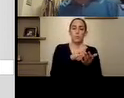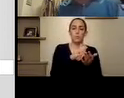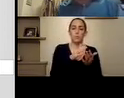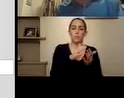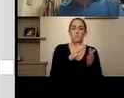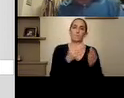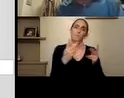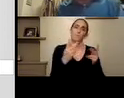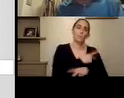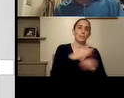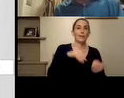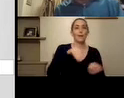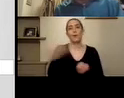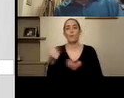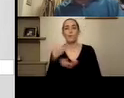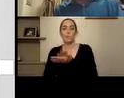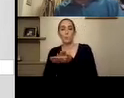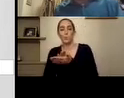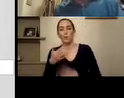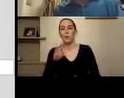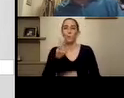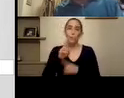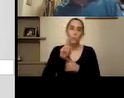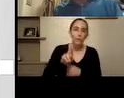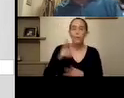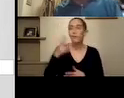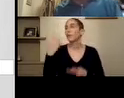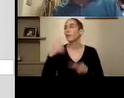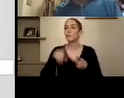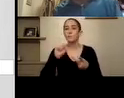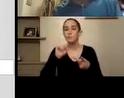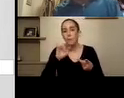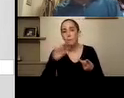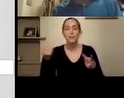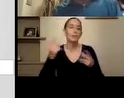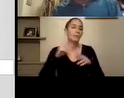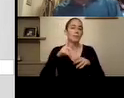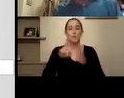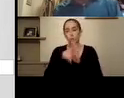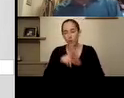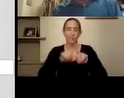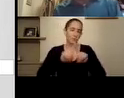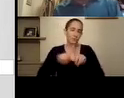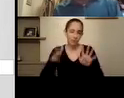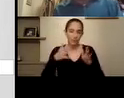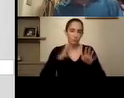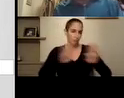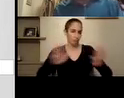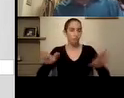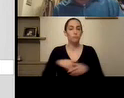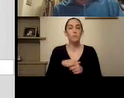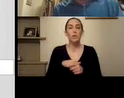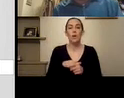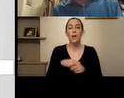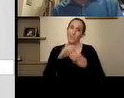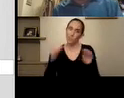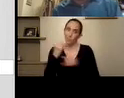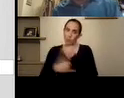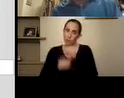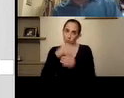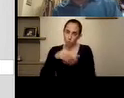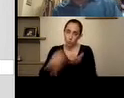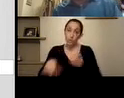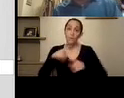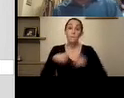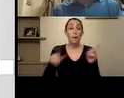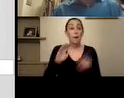favorable, because especially with that not having international students here, our costs on the room and board side of the house have really